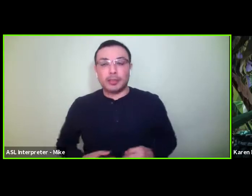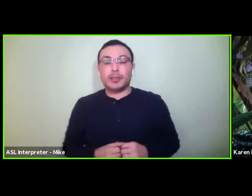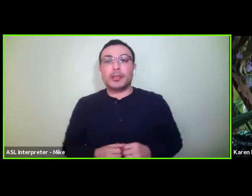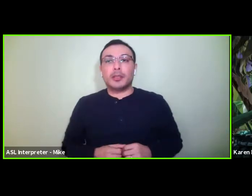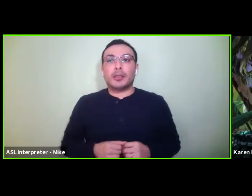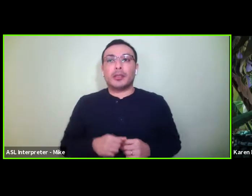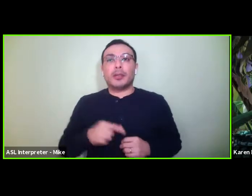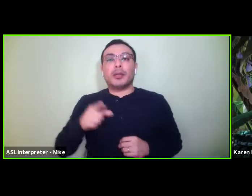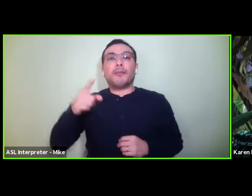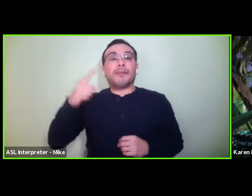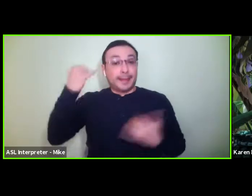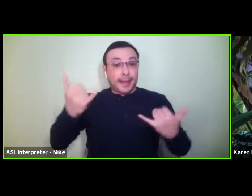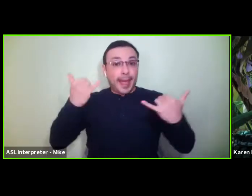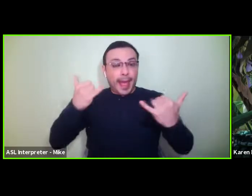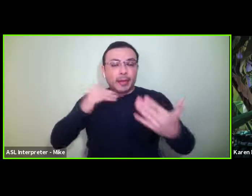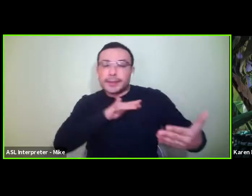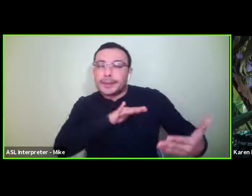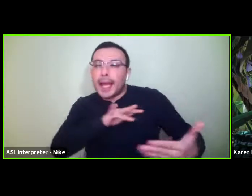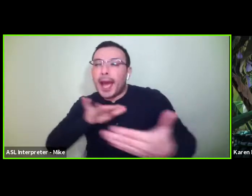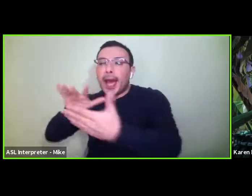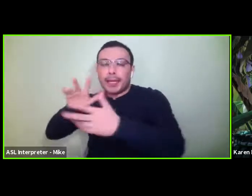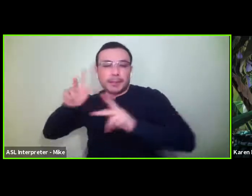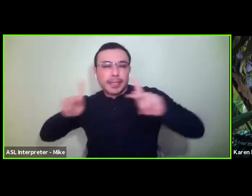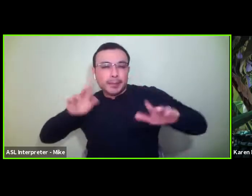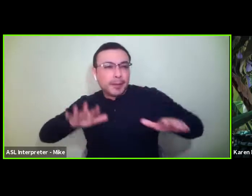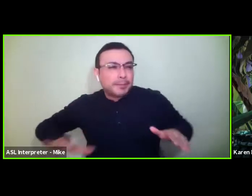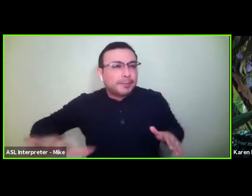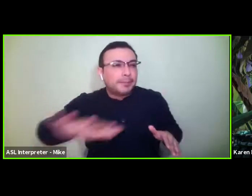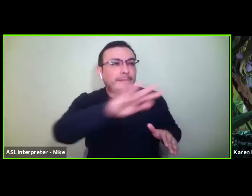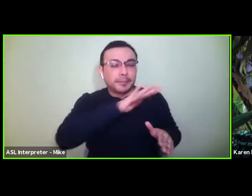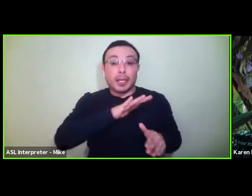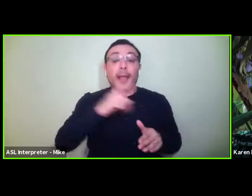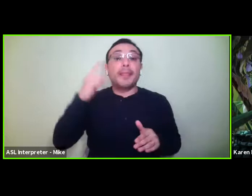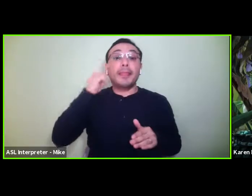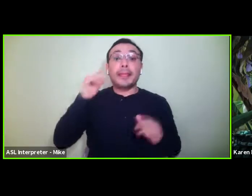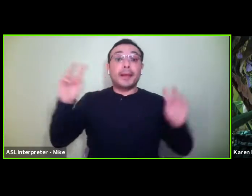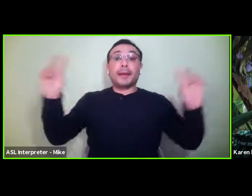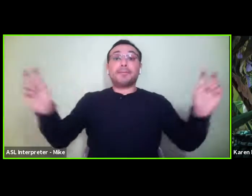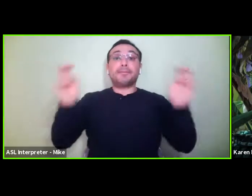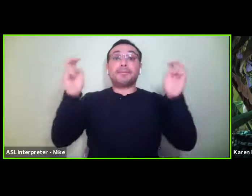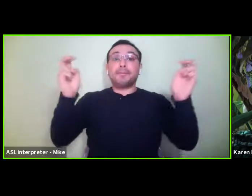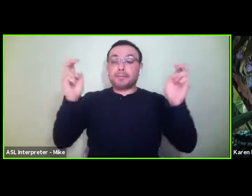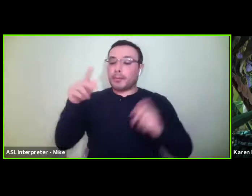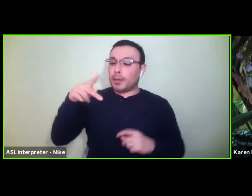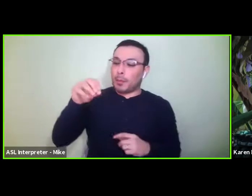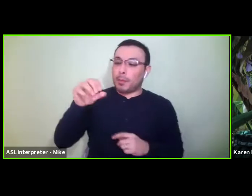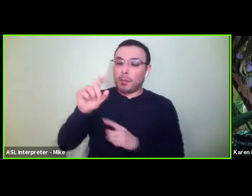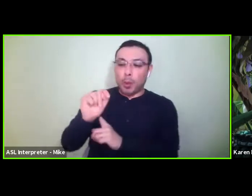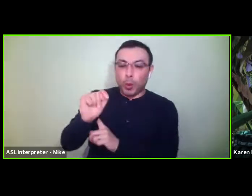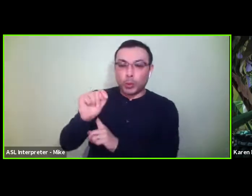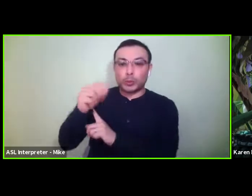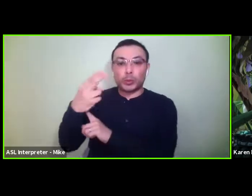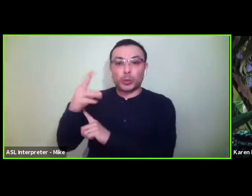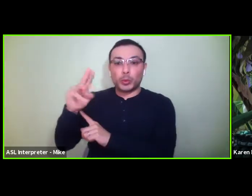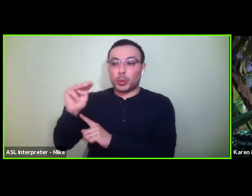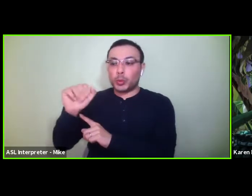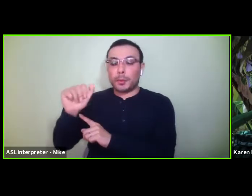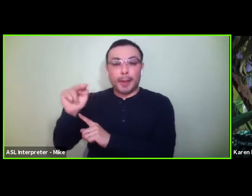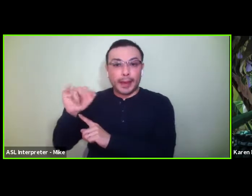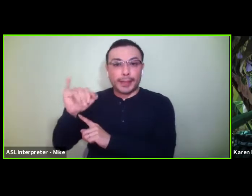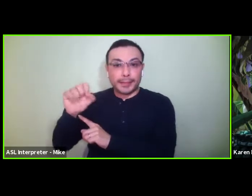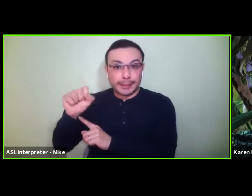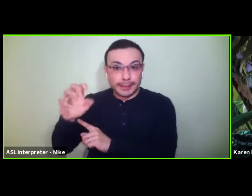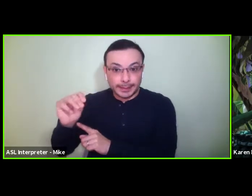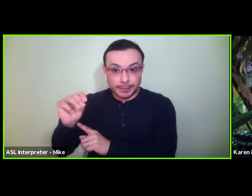these days, it's fashionable to talk about the turn towards post-humanism, that is, tearing down the divide between the human